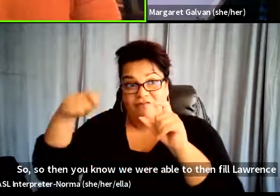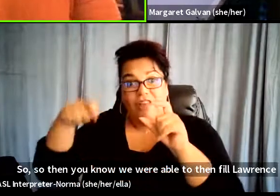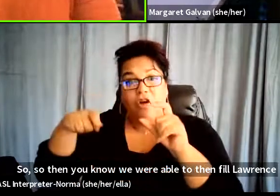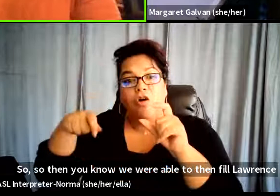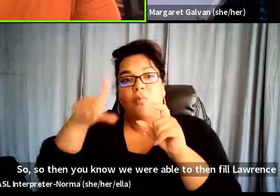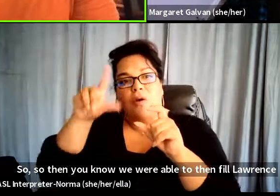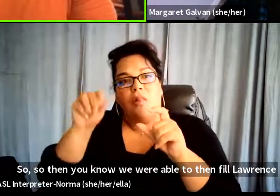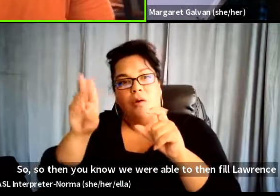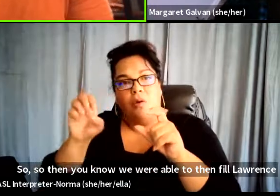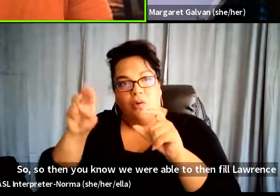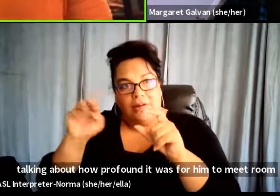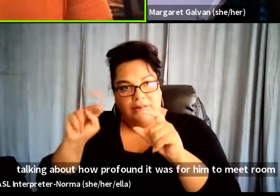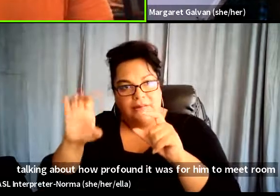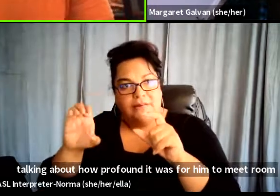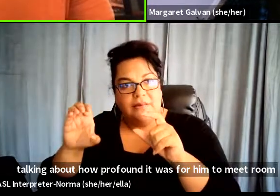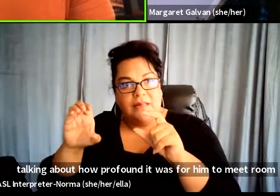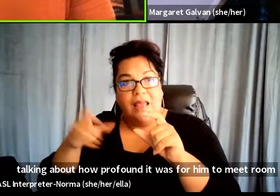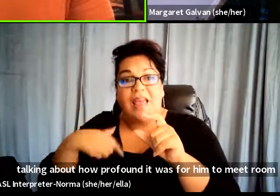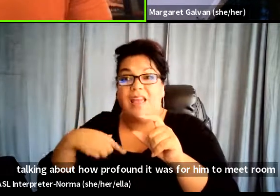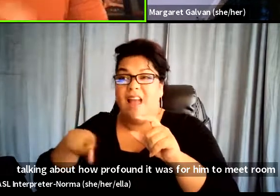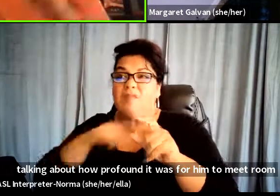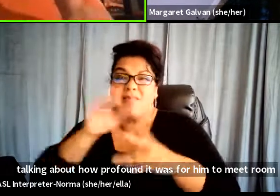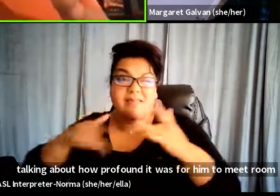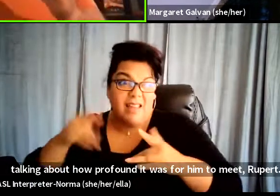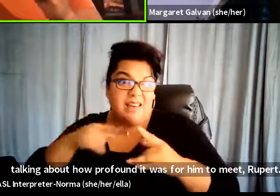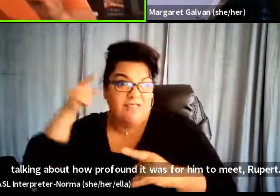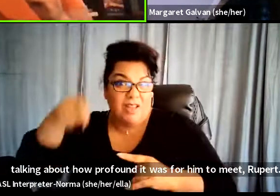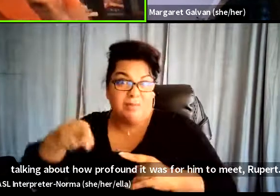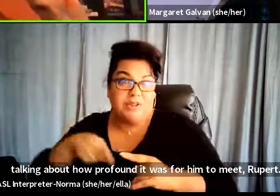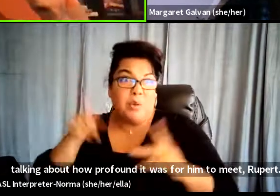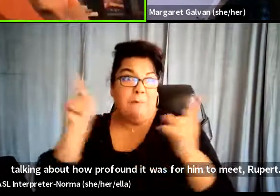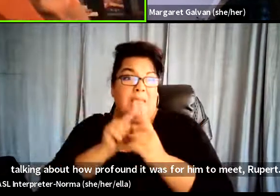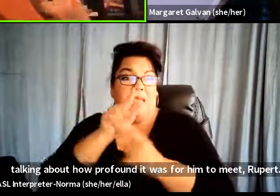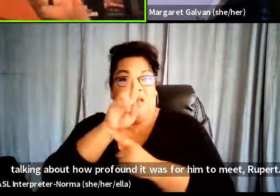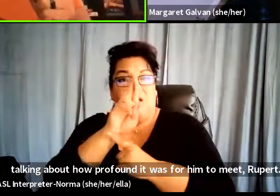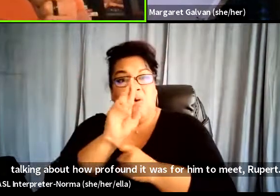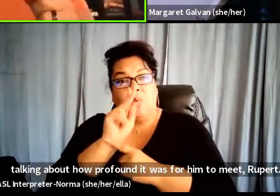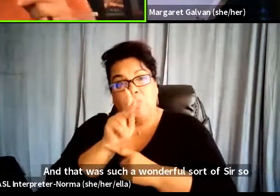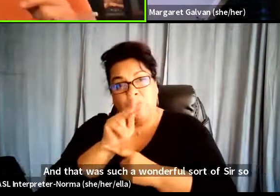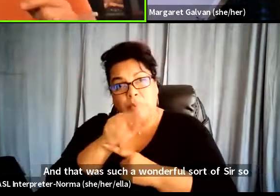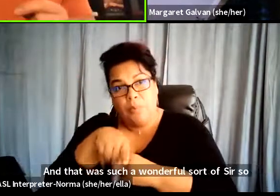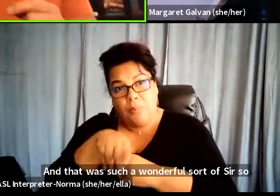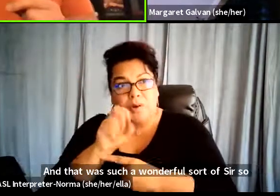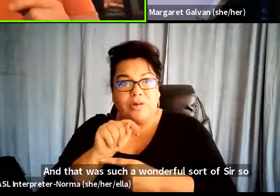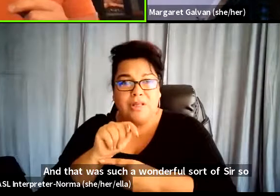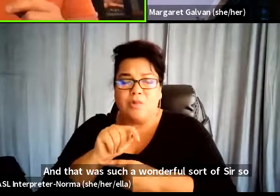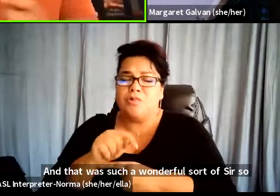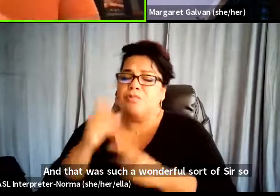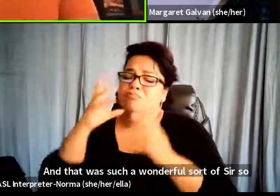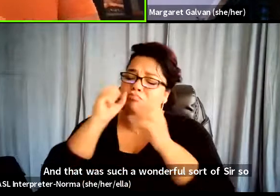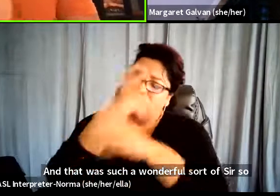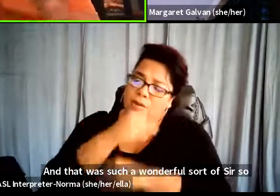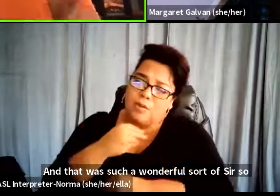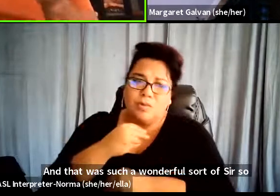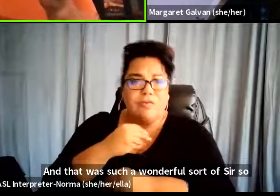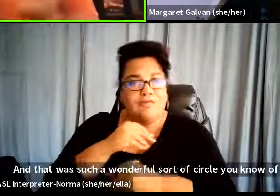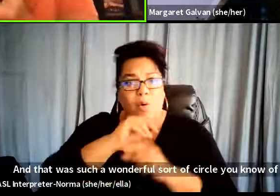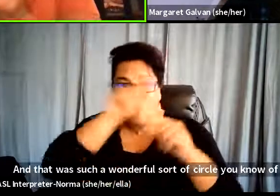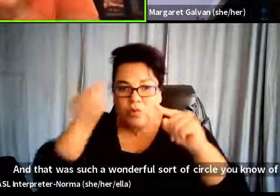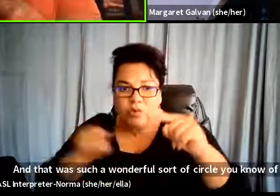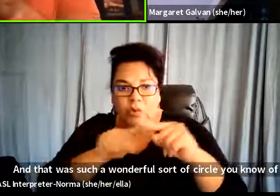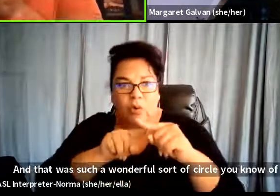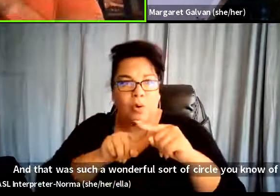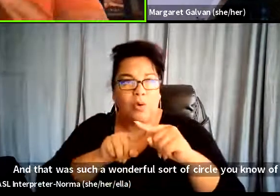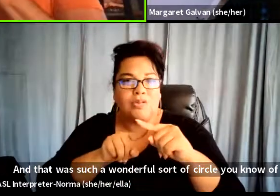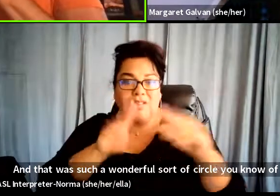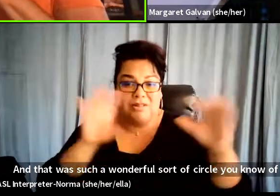him to meet, uh, Rupert. Um, and that was such a wonderful sort of circle, you know, of like, um, being able to make